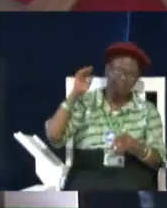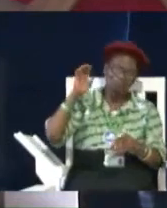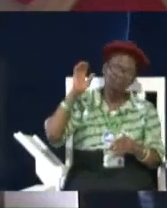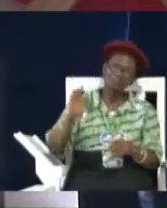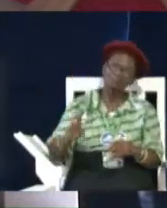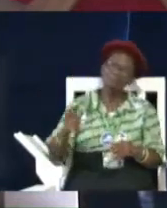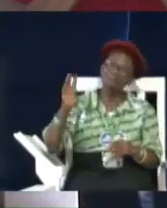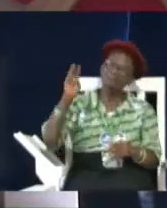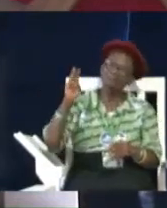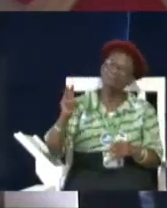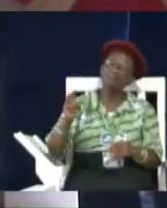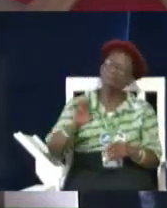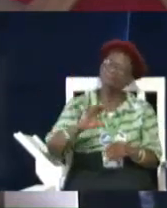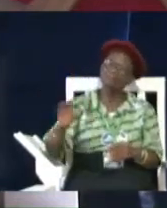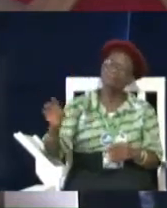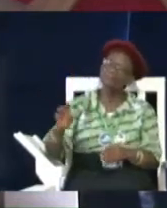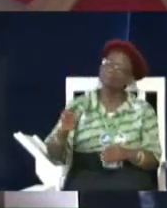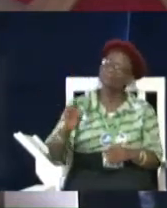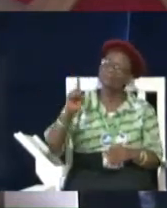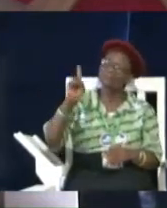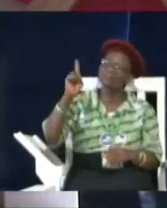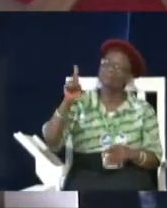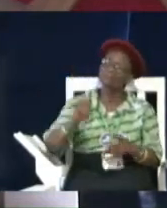Daniel chapter 6, you can read it from verse 1 to the end.